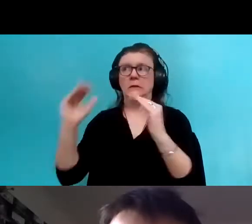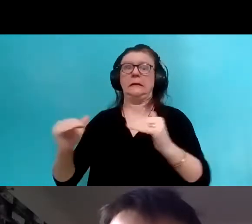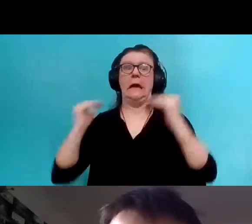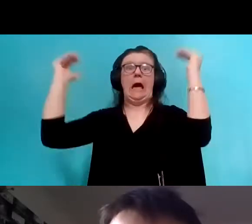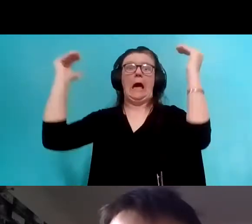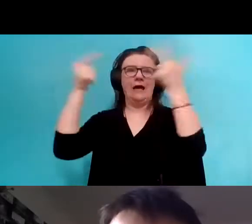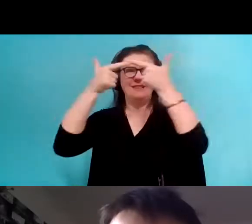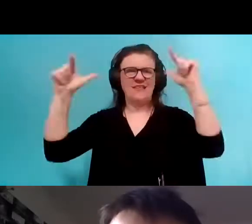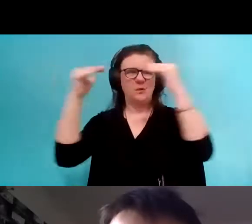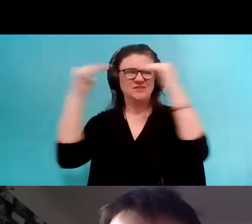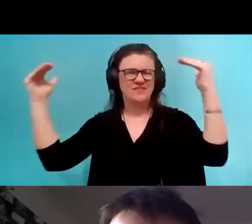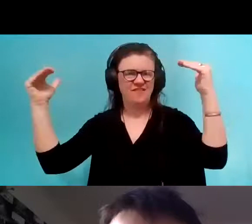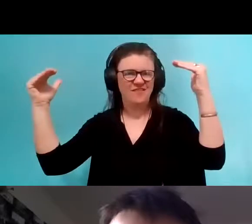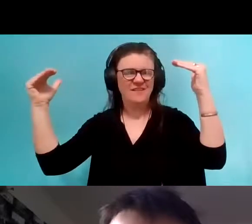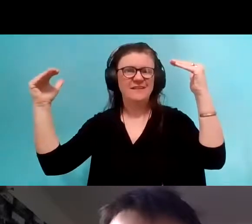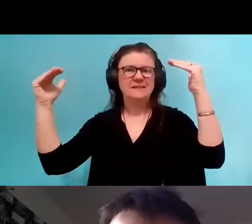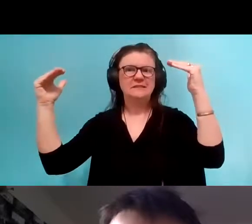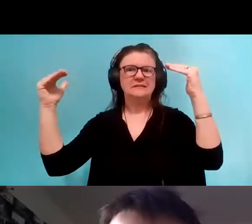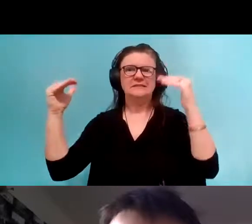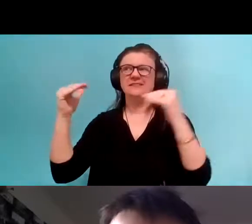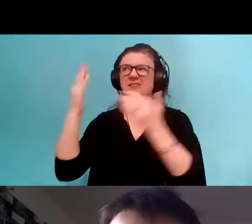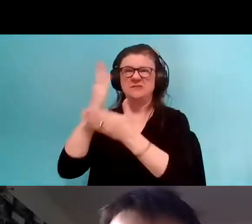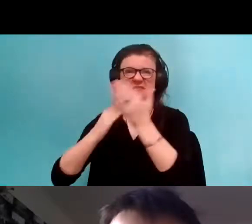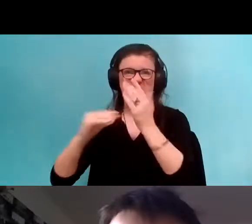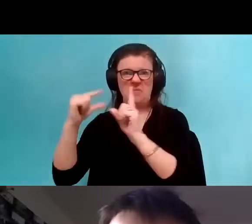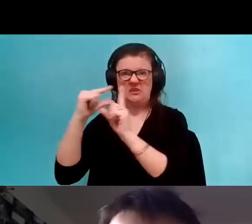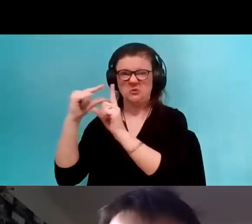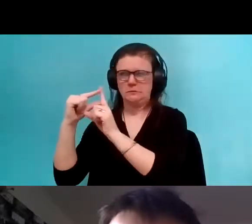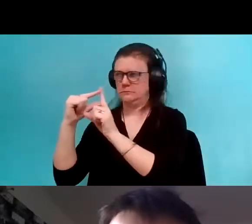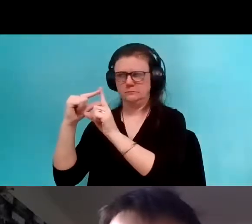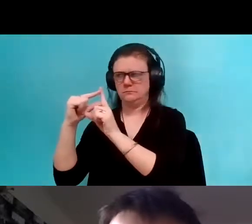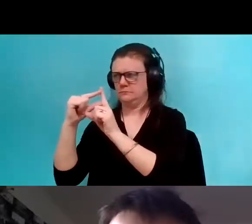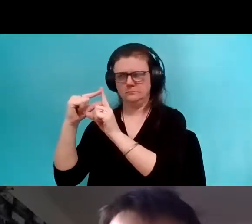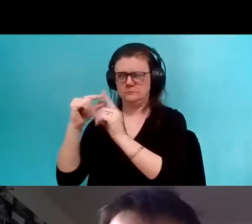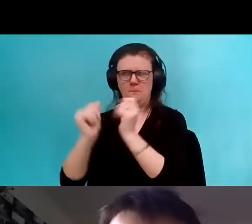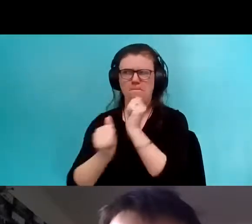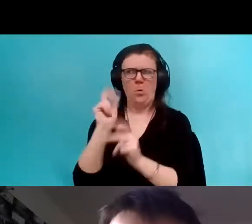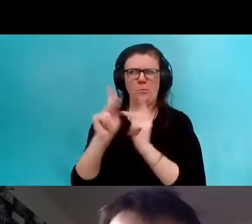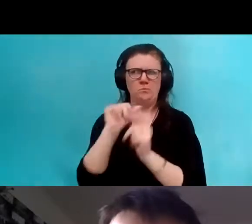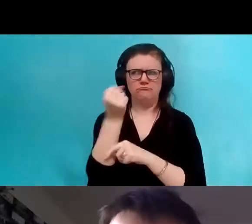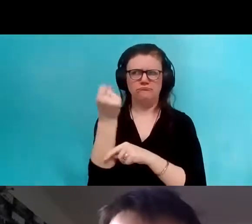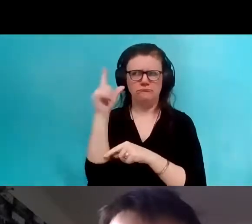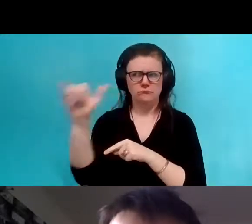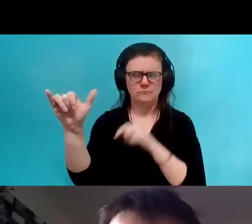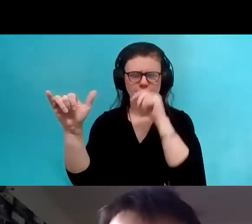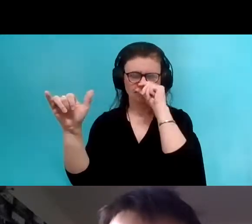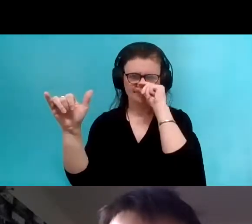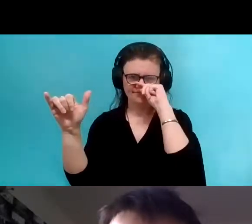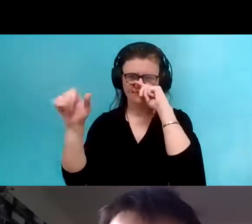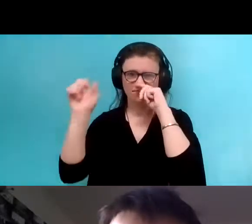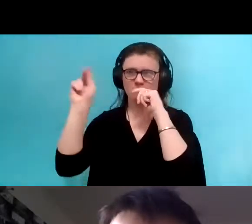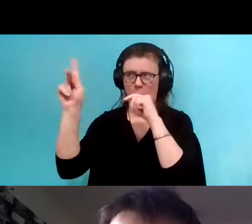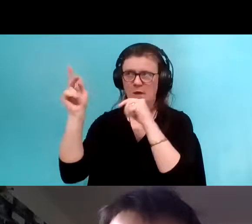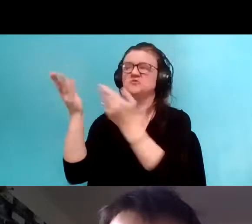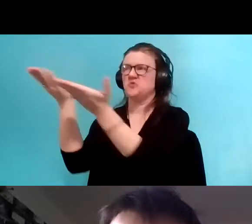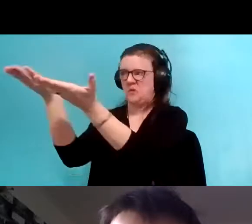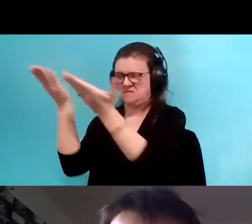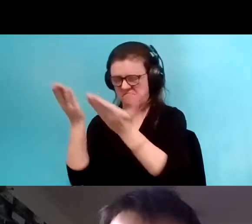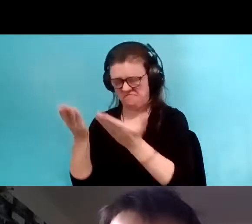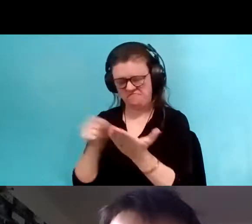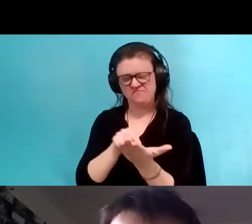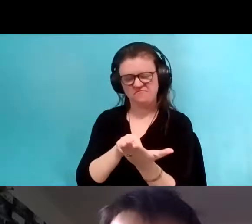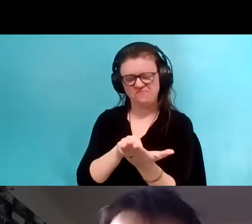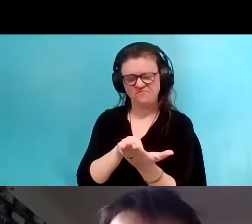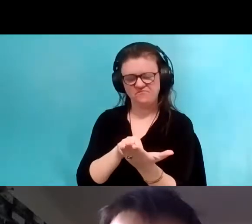difficult terminologies being used and all that. So then we realized that before finalizing this translation, we have